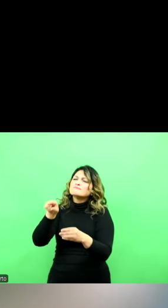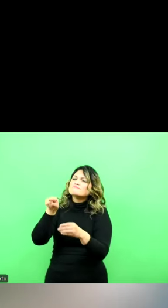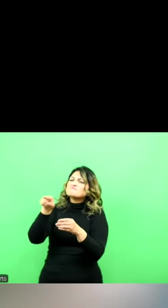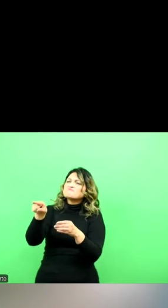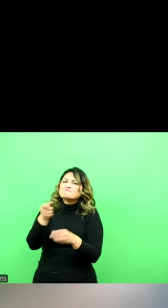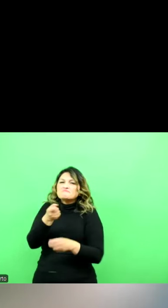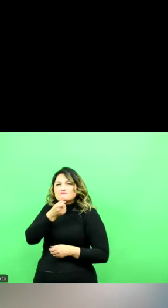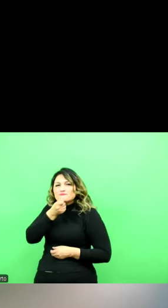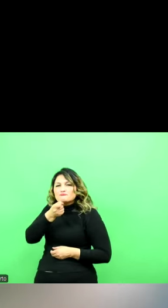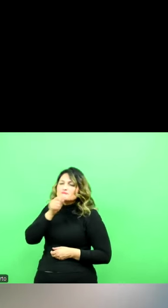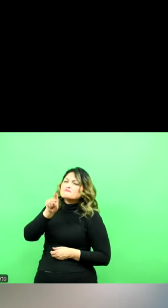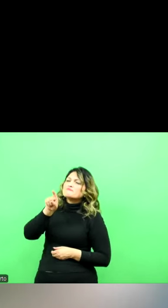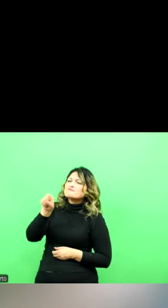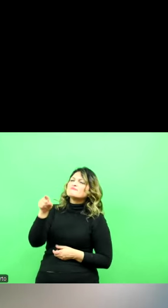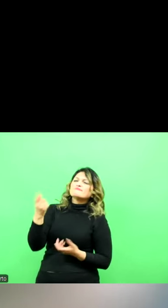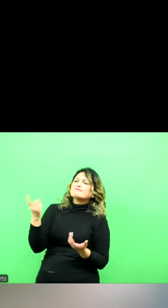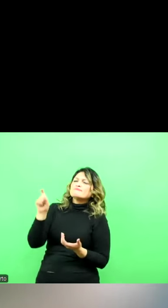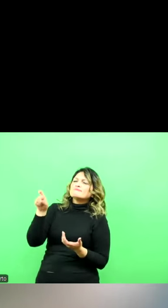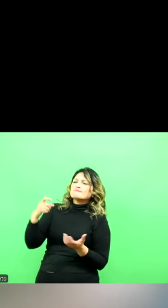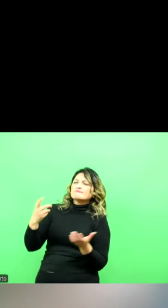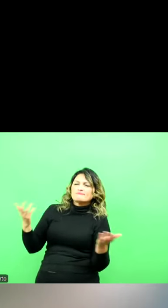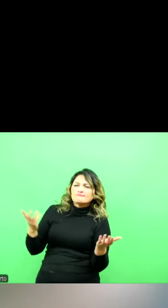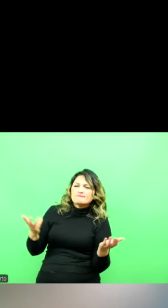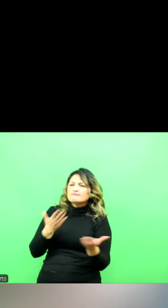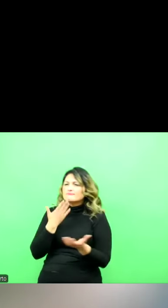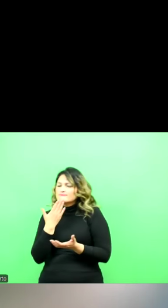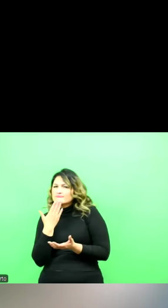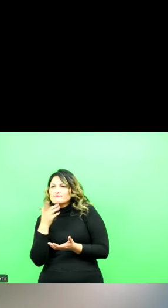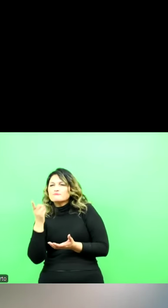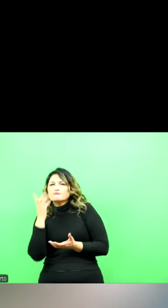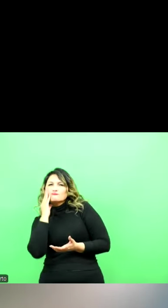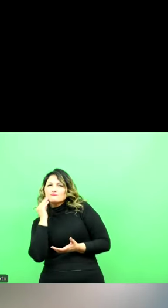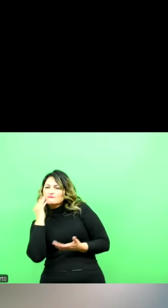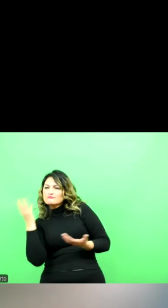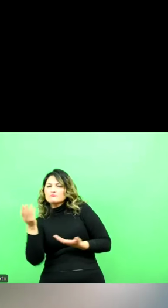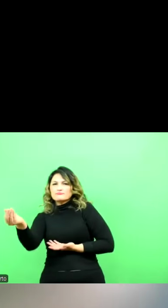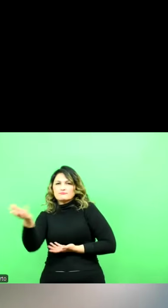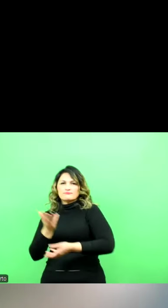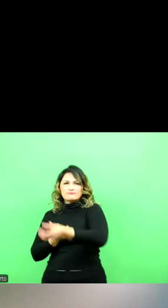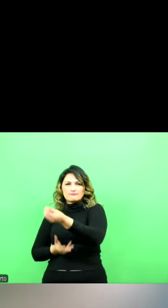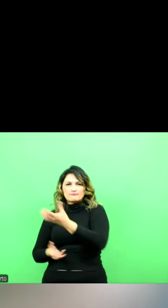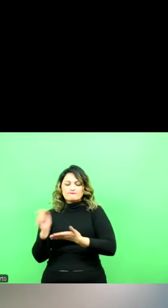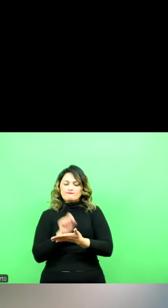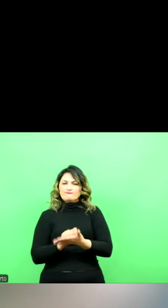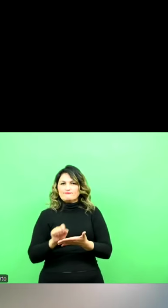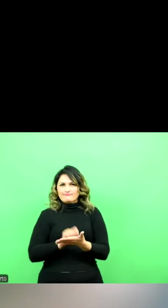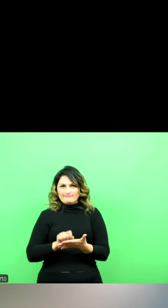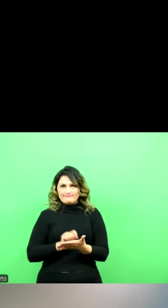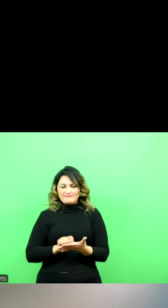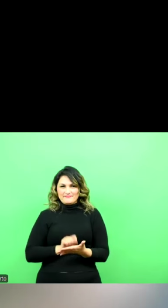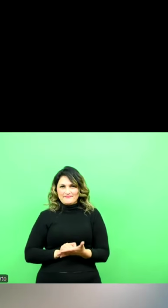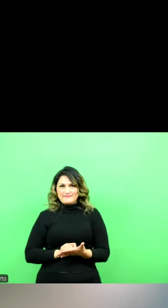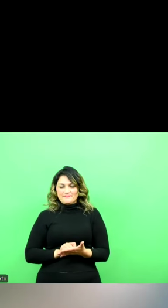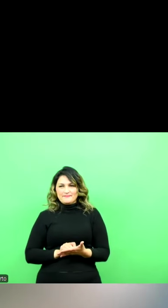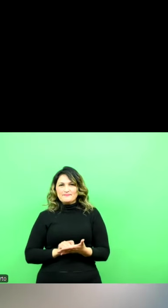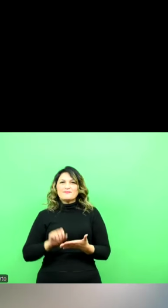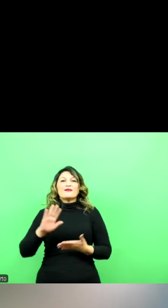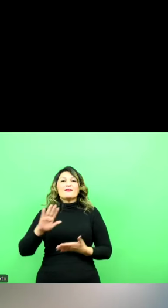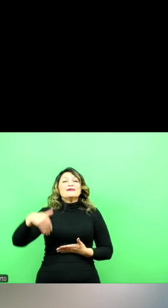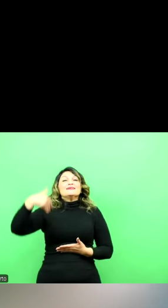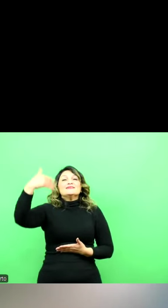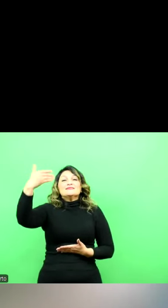find out what the needs are in the context of emergencies. And they also participated in